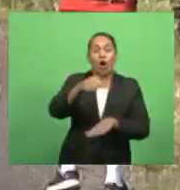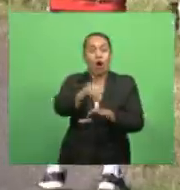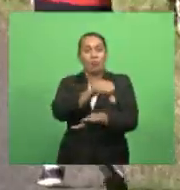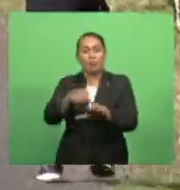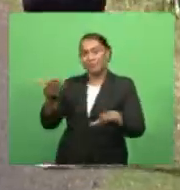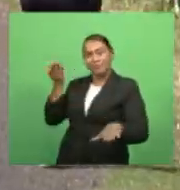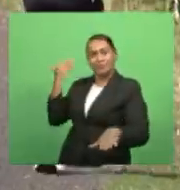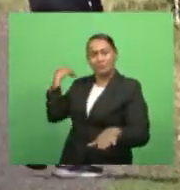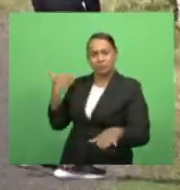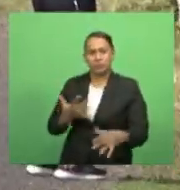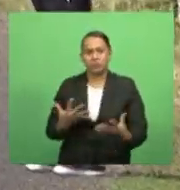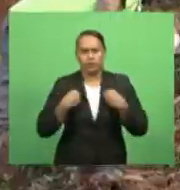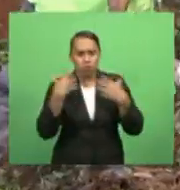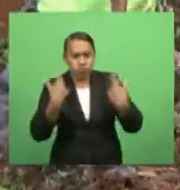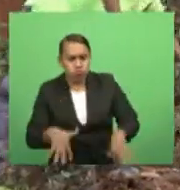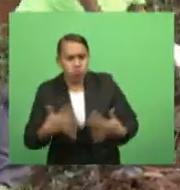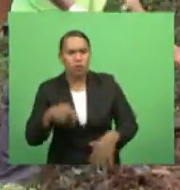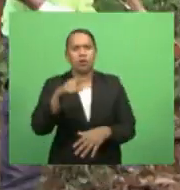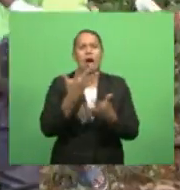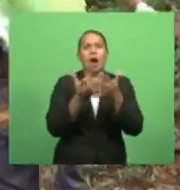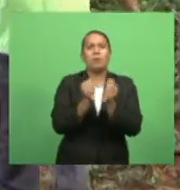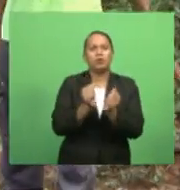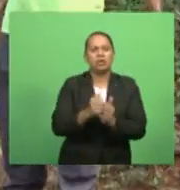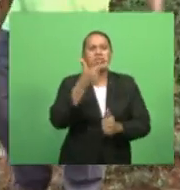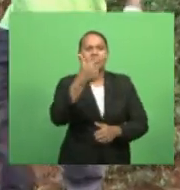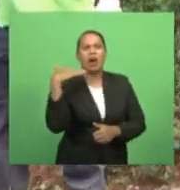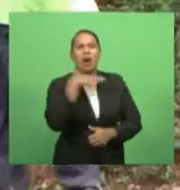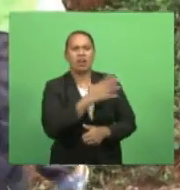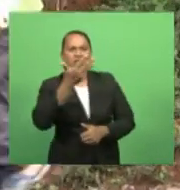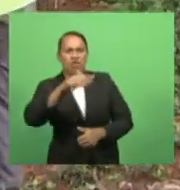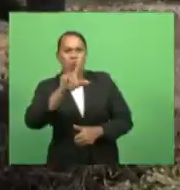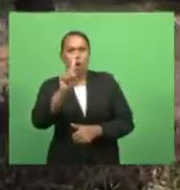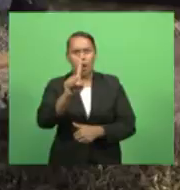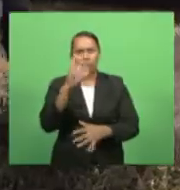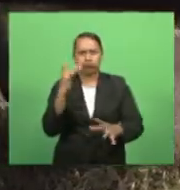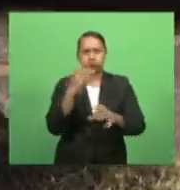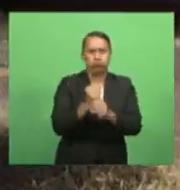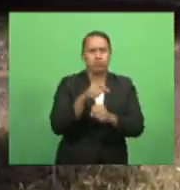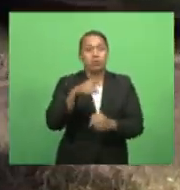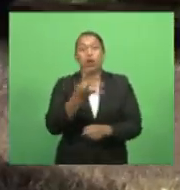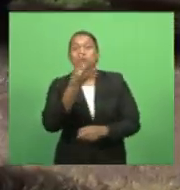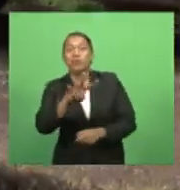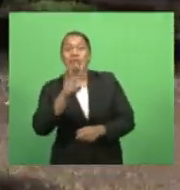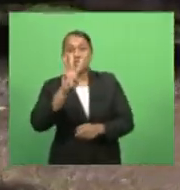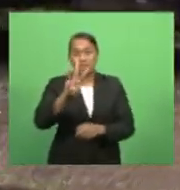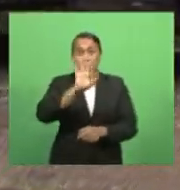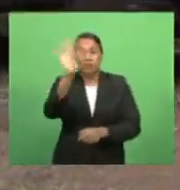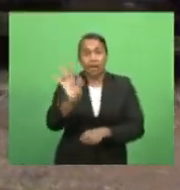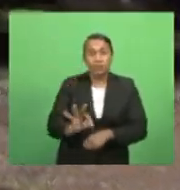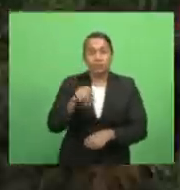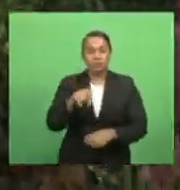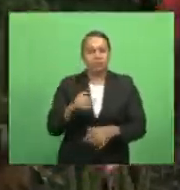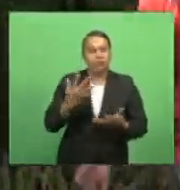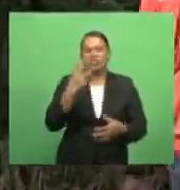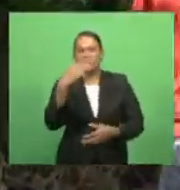lab-confirmed cases in Fiji stood at 791. 43% of these cases, or 340,